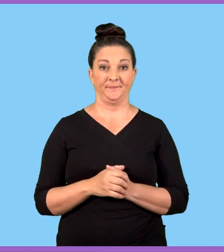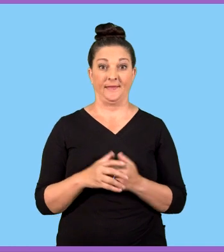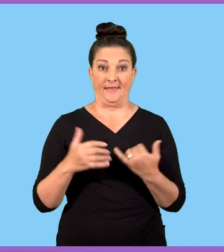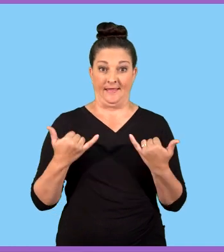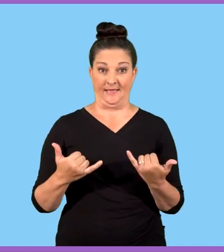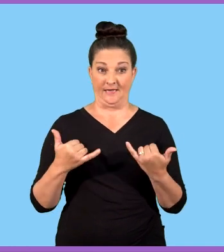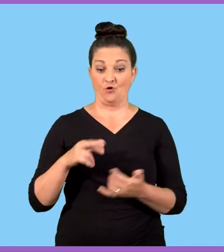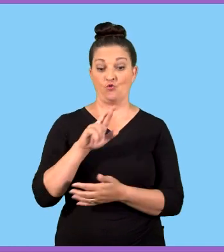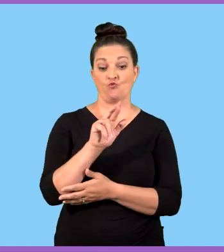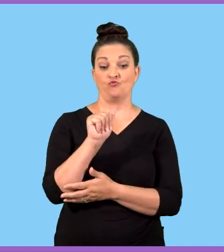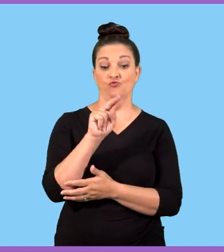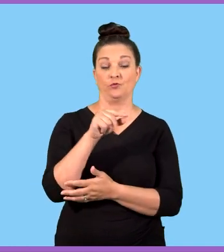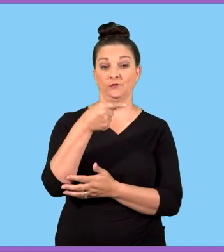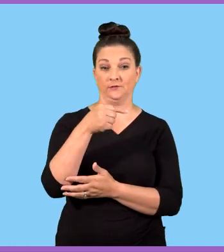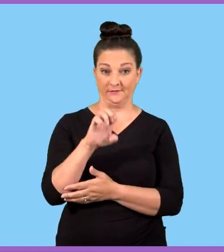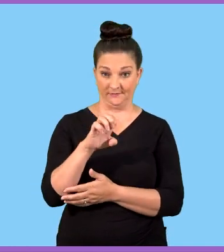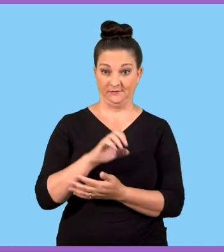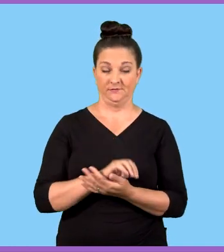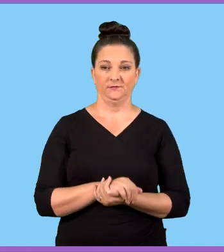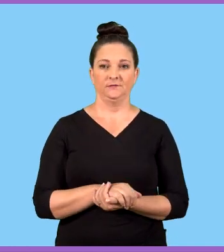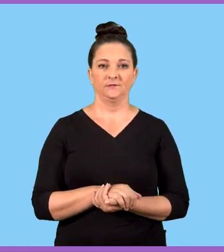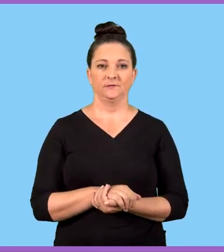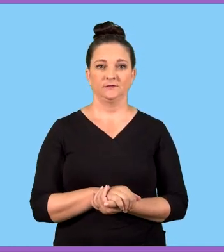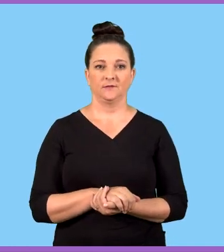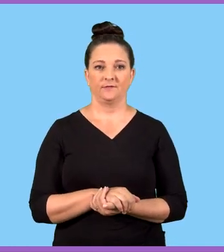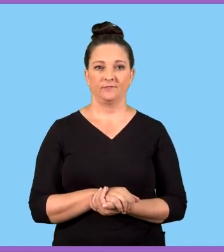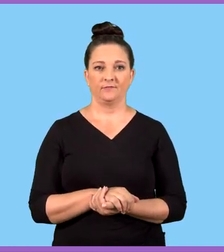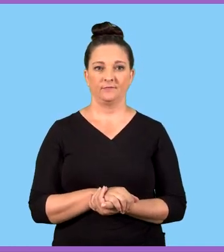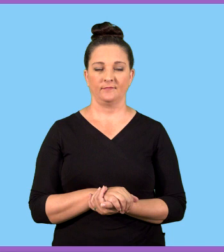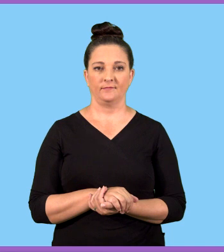go. So the range